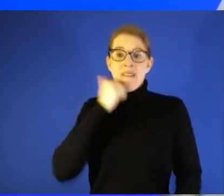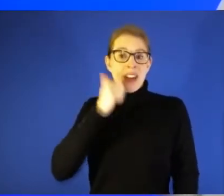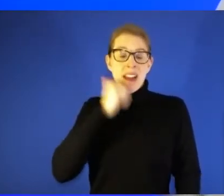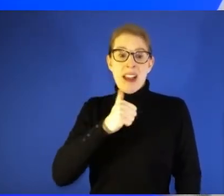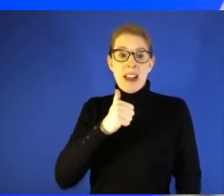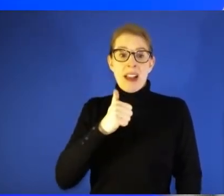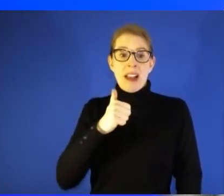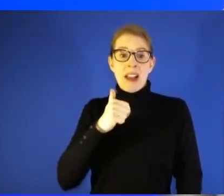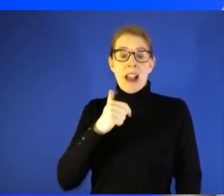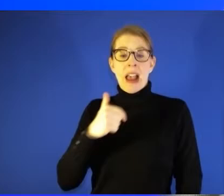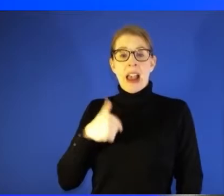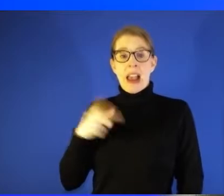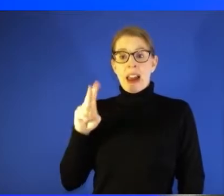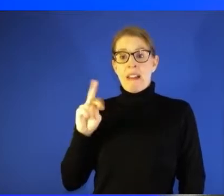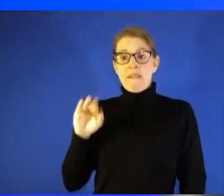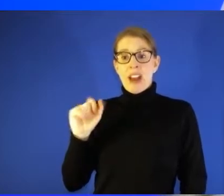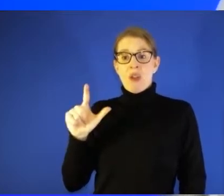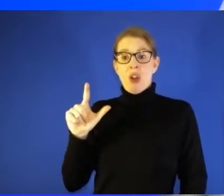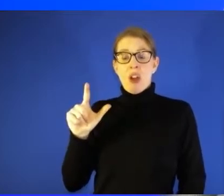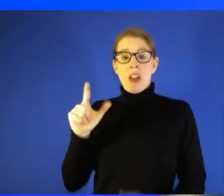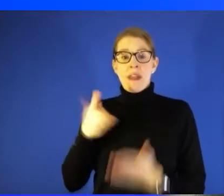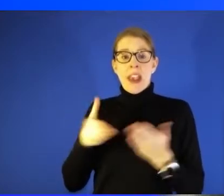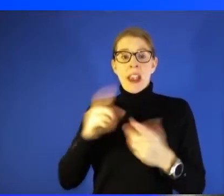viral thing about 6 weeks ago,